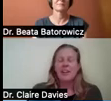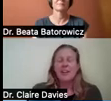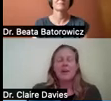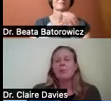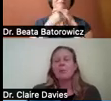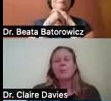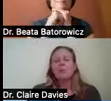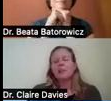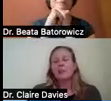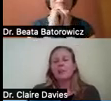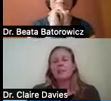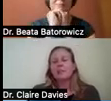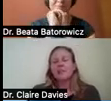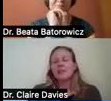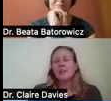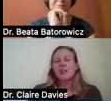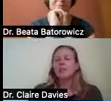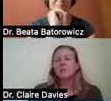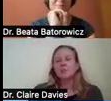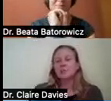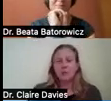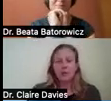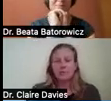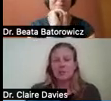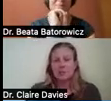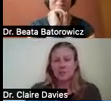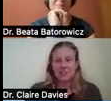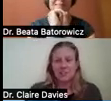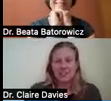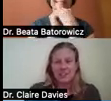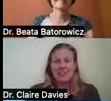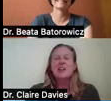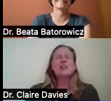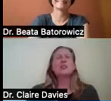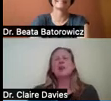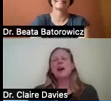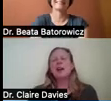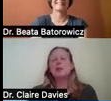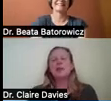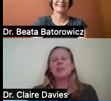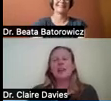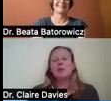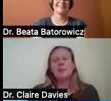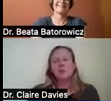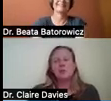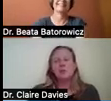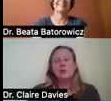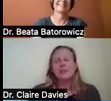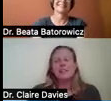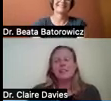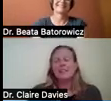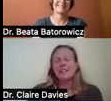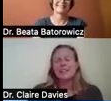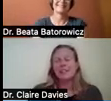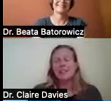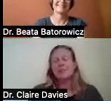rejection? Now, I'm going to be perfectly honest and say that I don't do a whole lot of research in this area. So I am going to say I would assume so, at